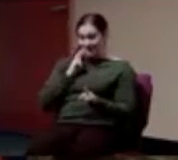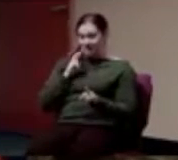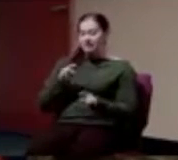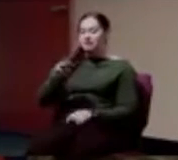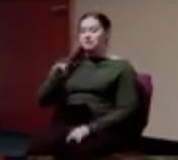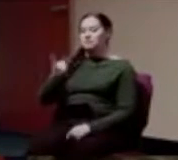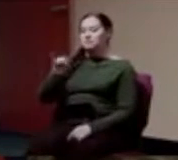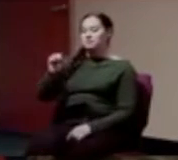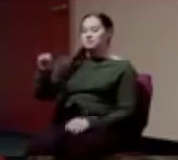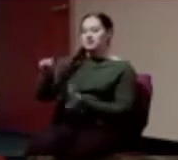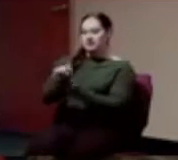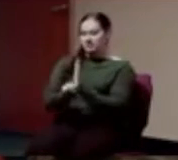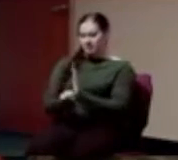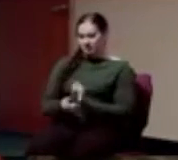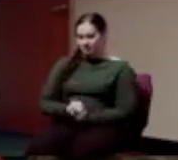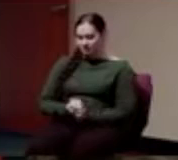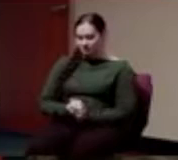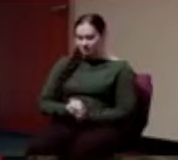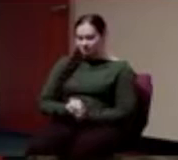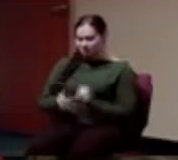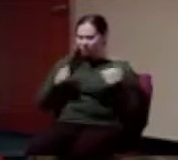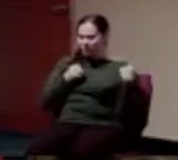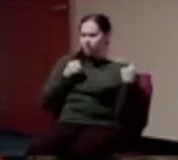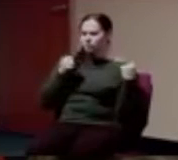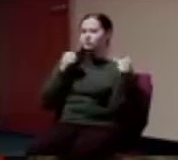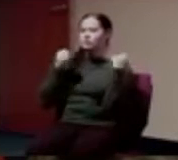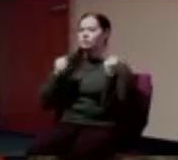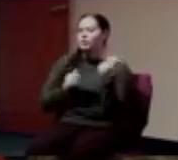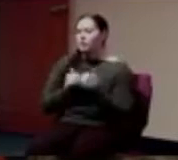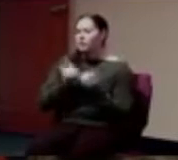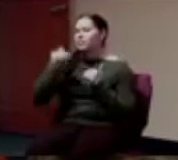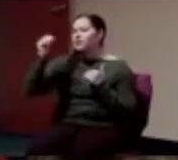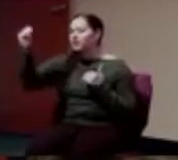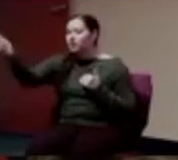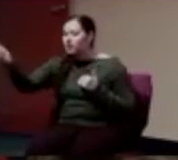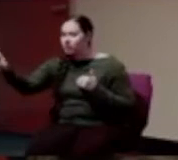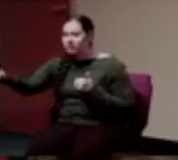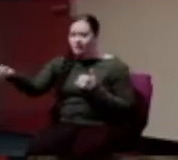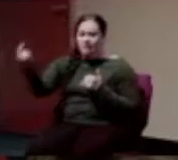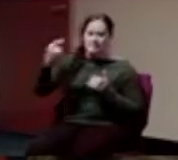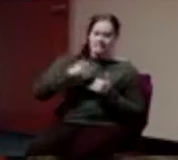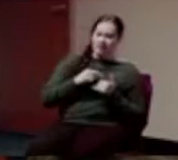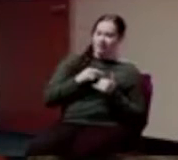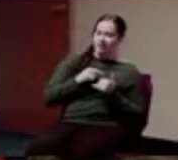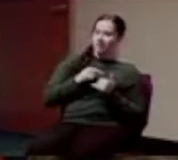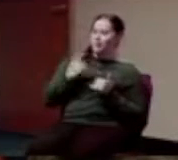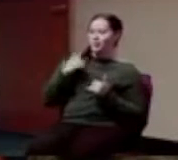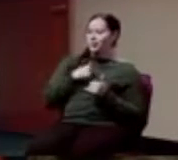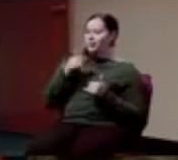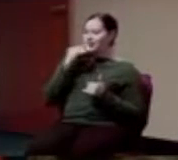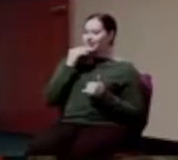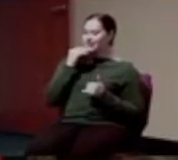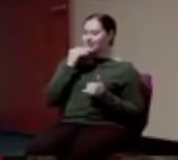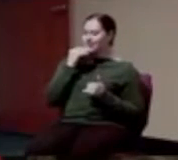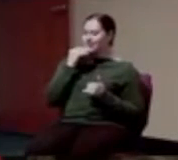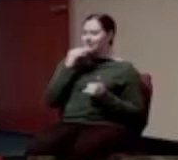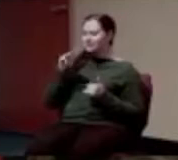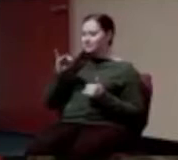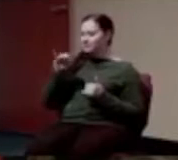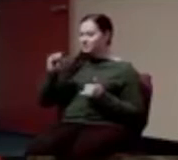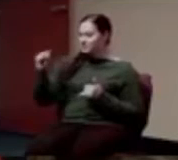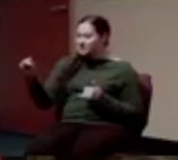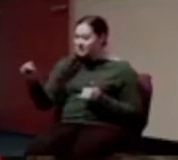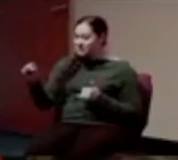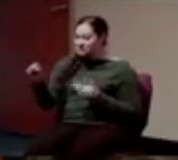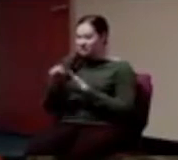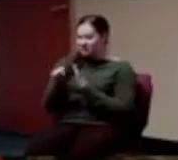Okay, so on the way there and on the way back, we like to eat at the same Chick-fil-A in Mississippi because it's kind of halfway in between both places, so that's what we like to